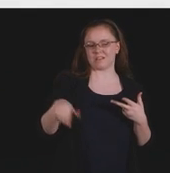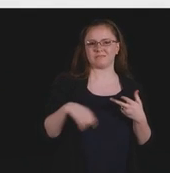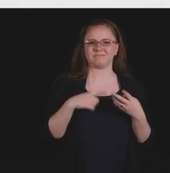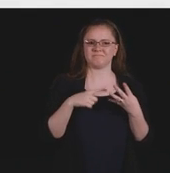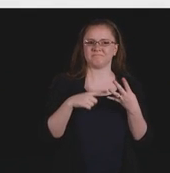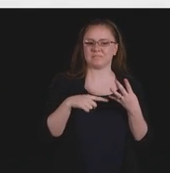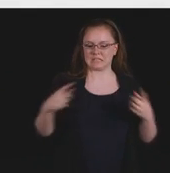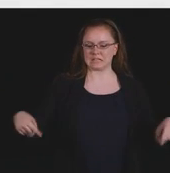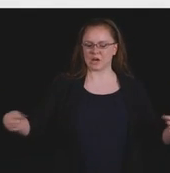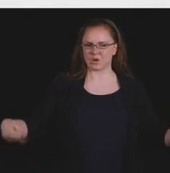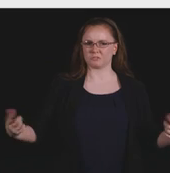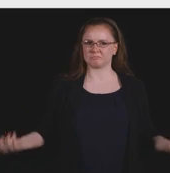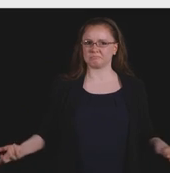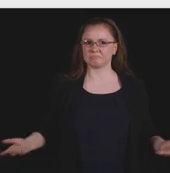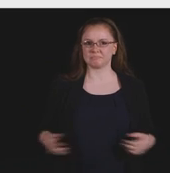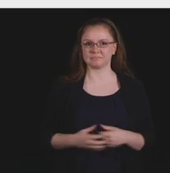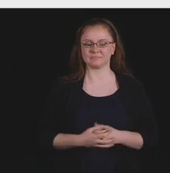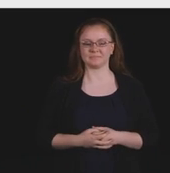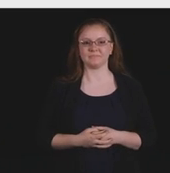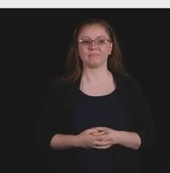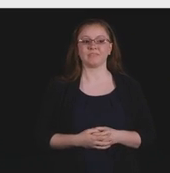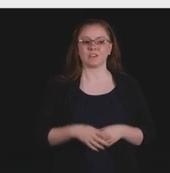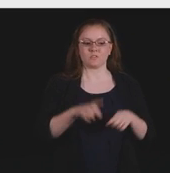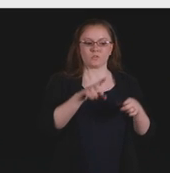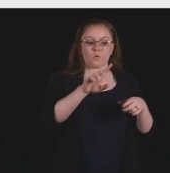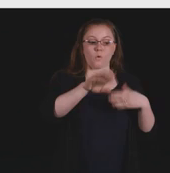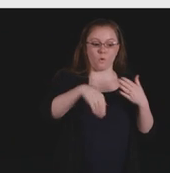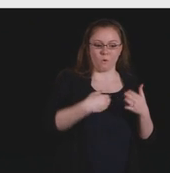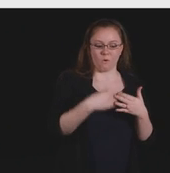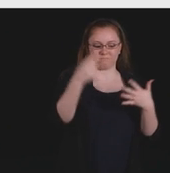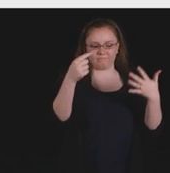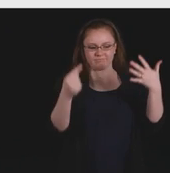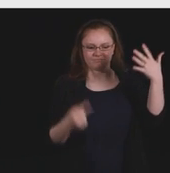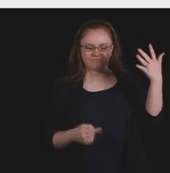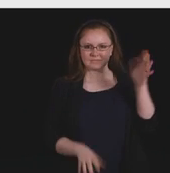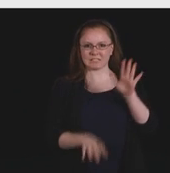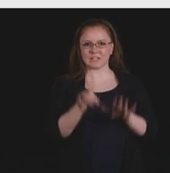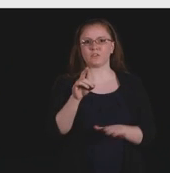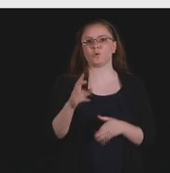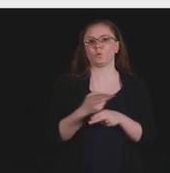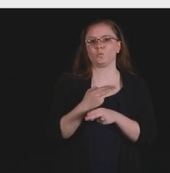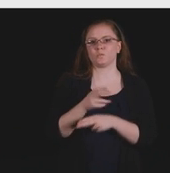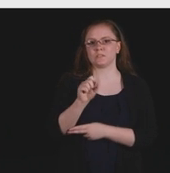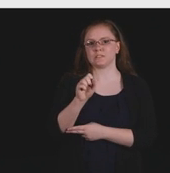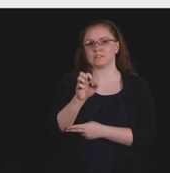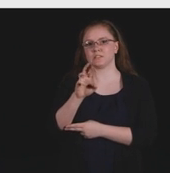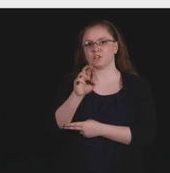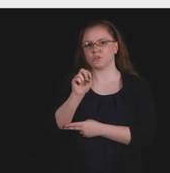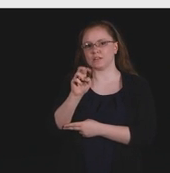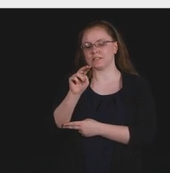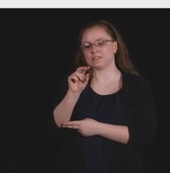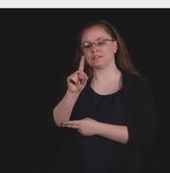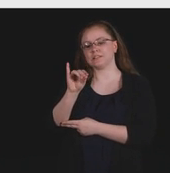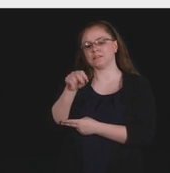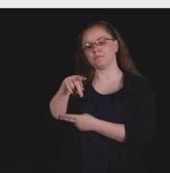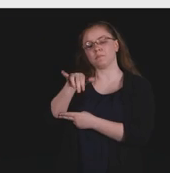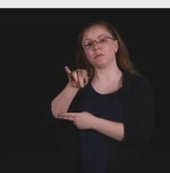tire? They were all discovered by serendipity or by